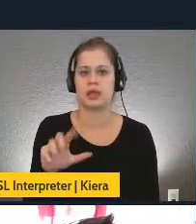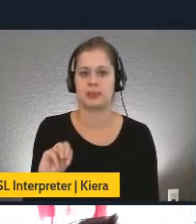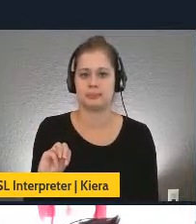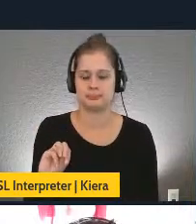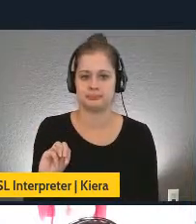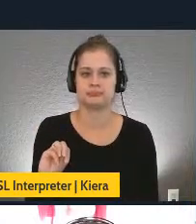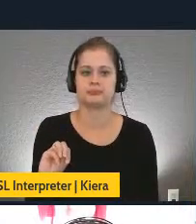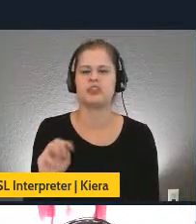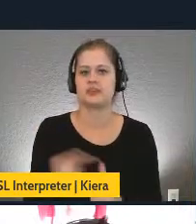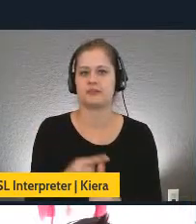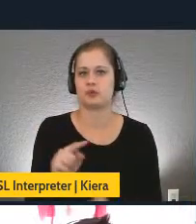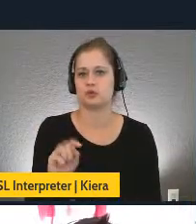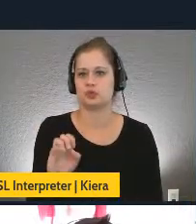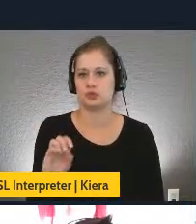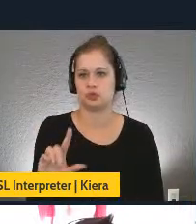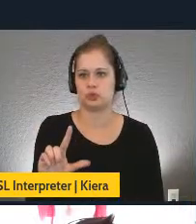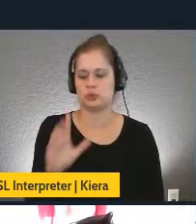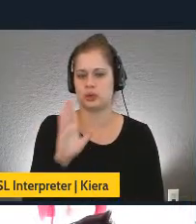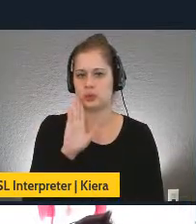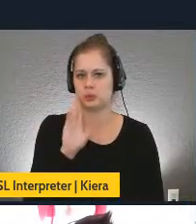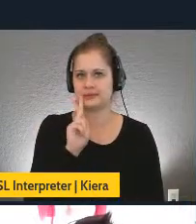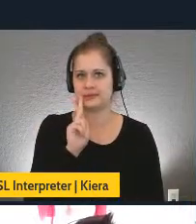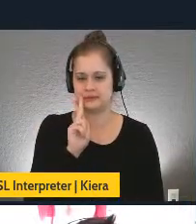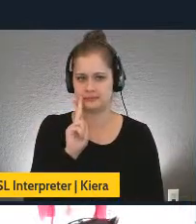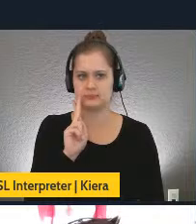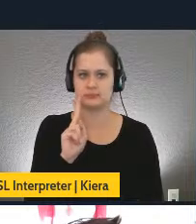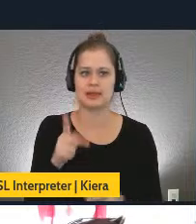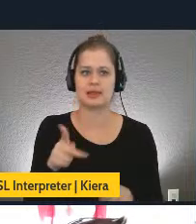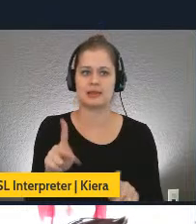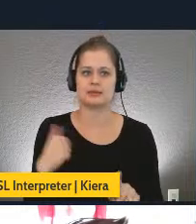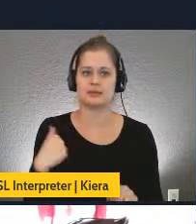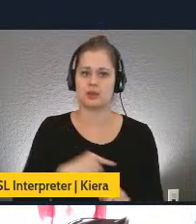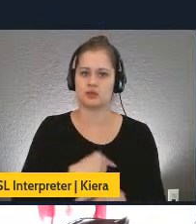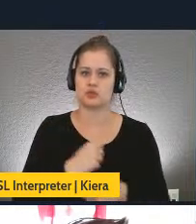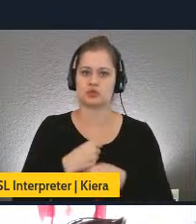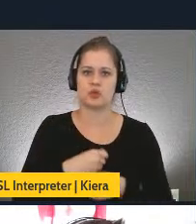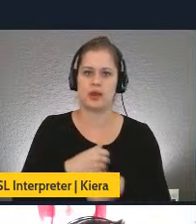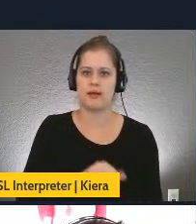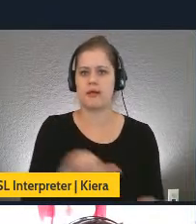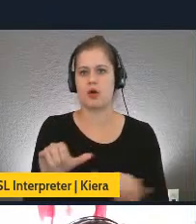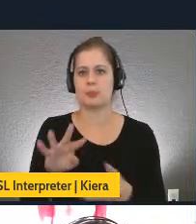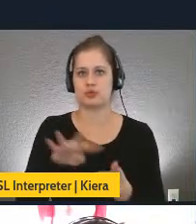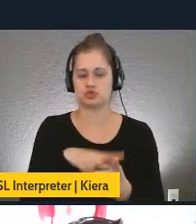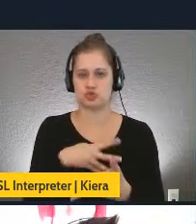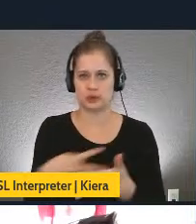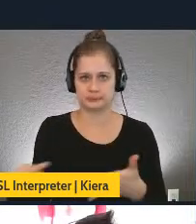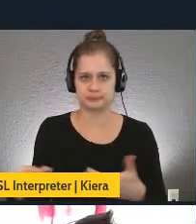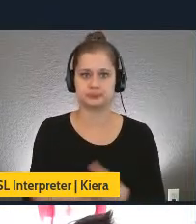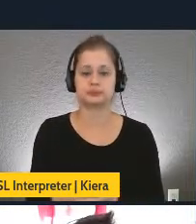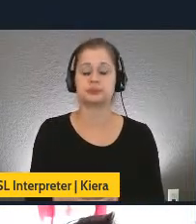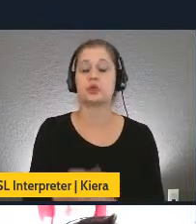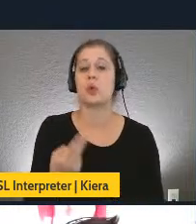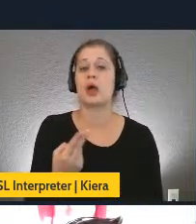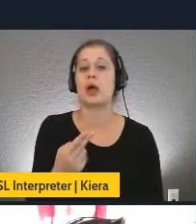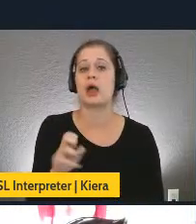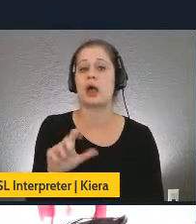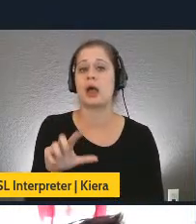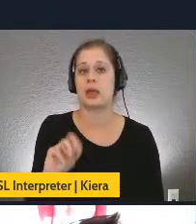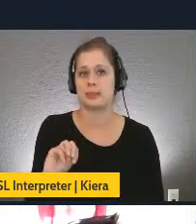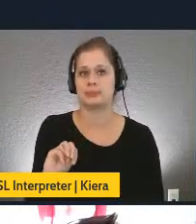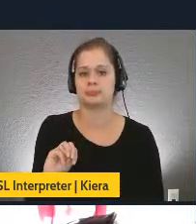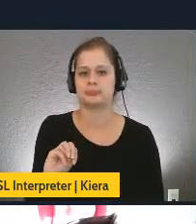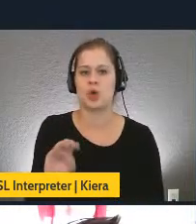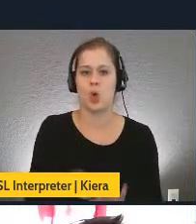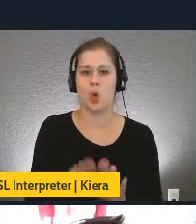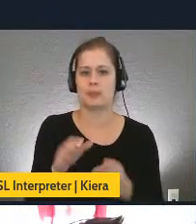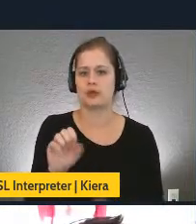tool that we will see that lets us create a common chart. So Helm is an open source project,